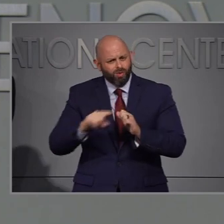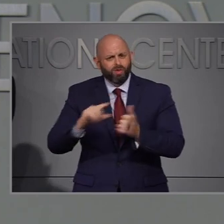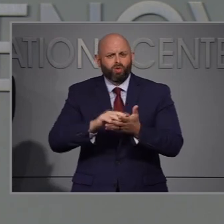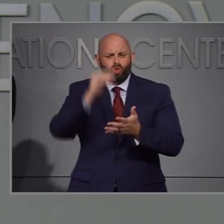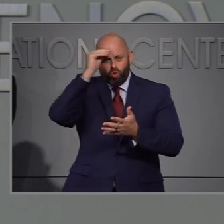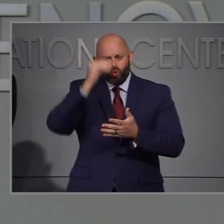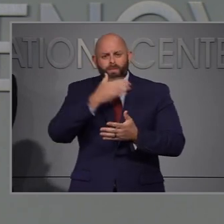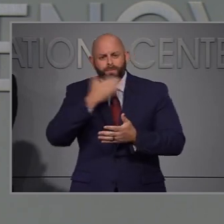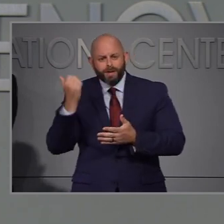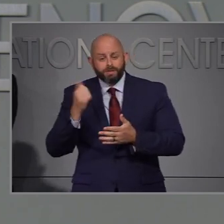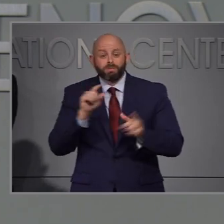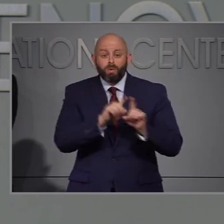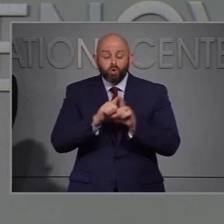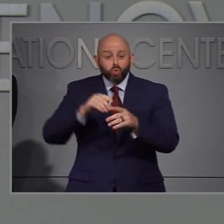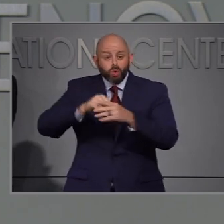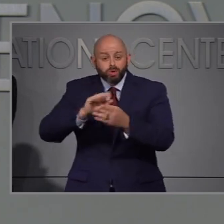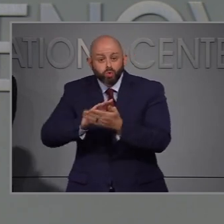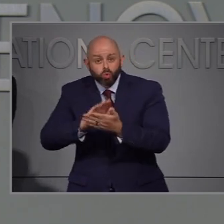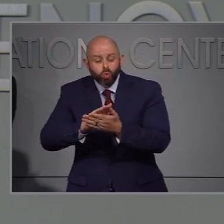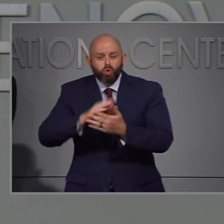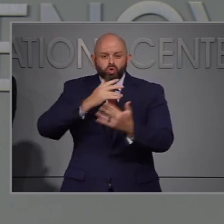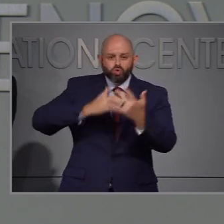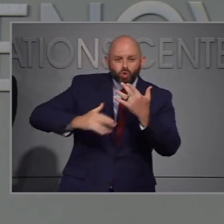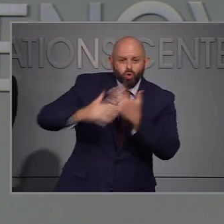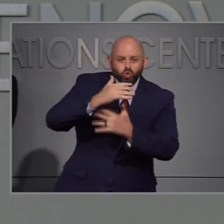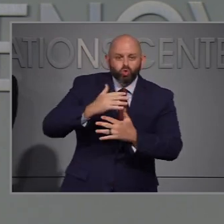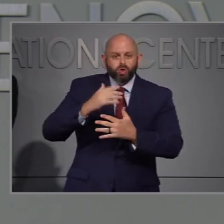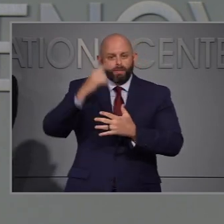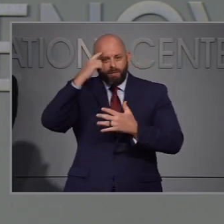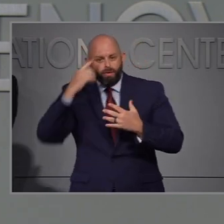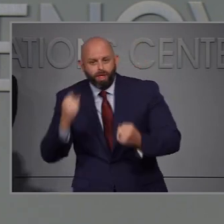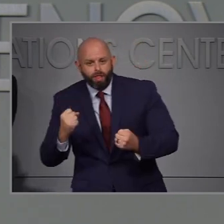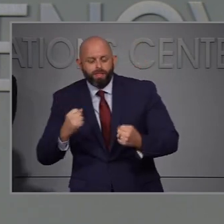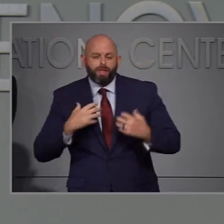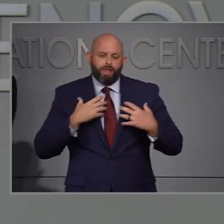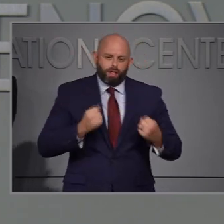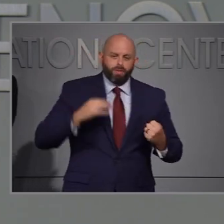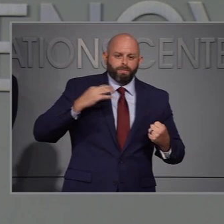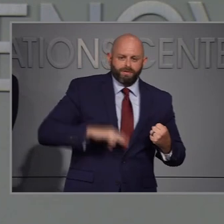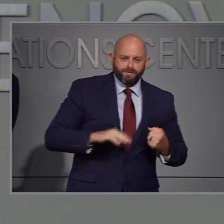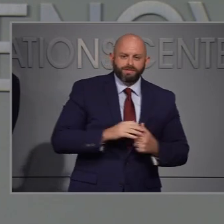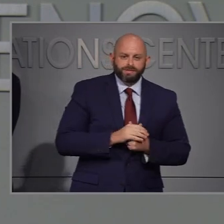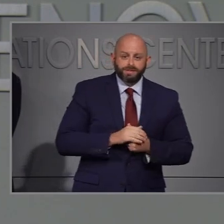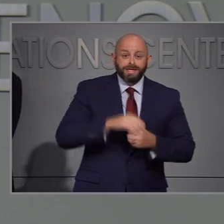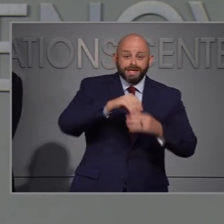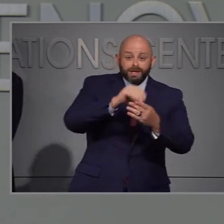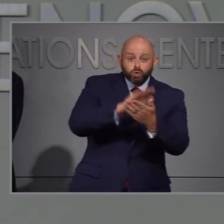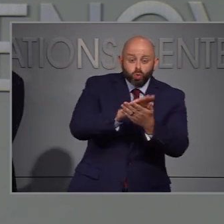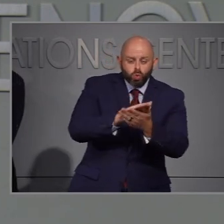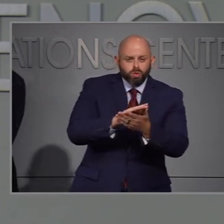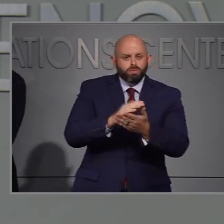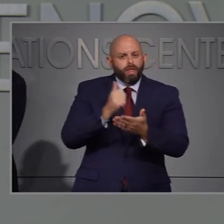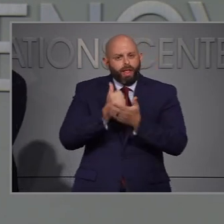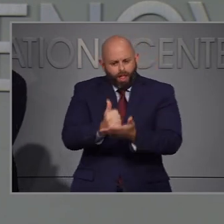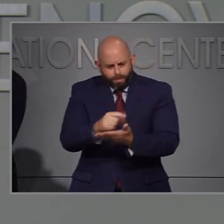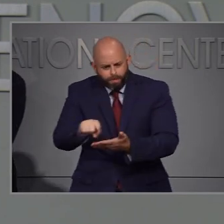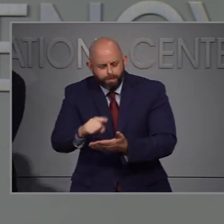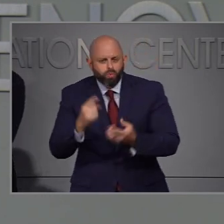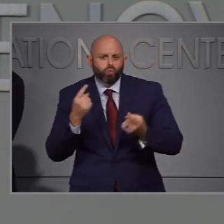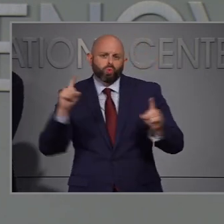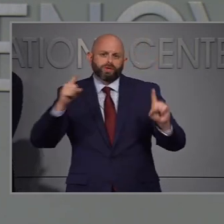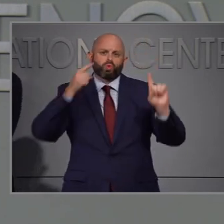benefits. Kids who are in school are more likely to reach learning goals and to complete their